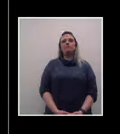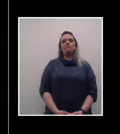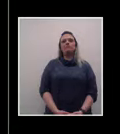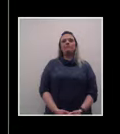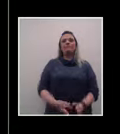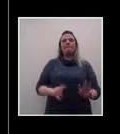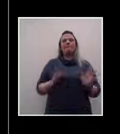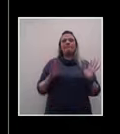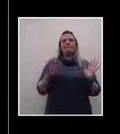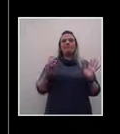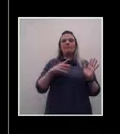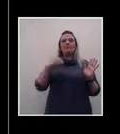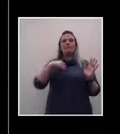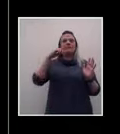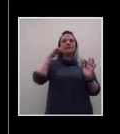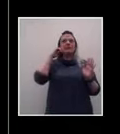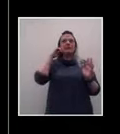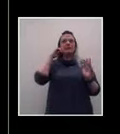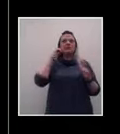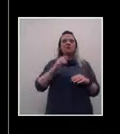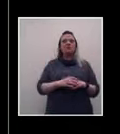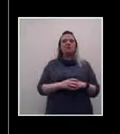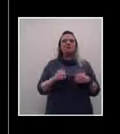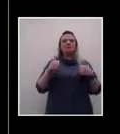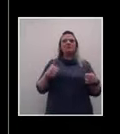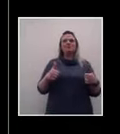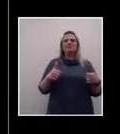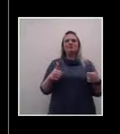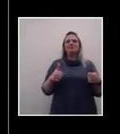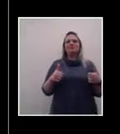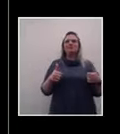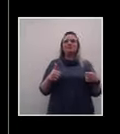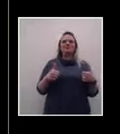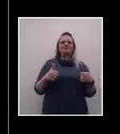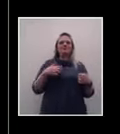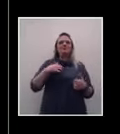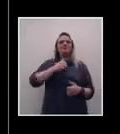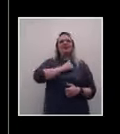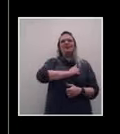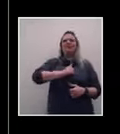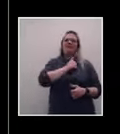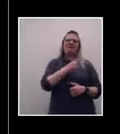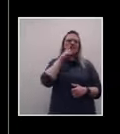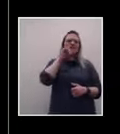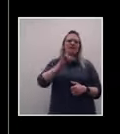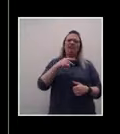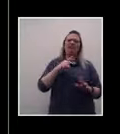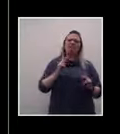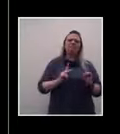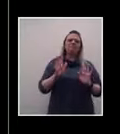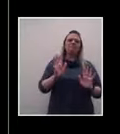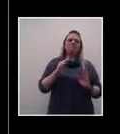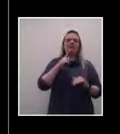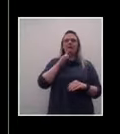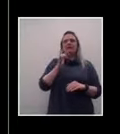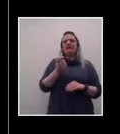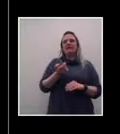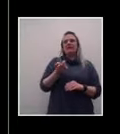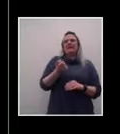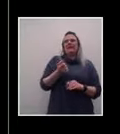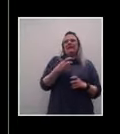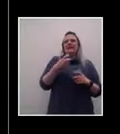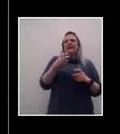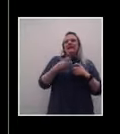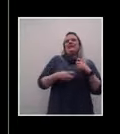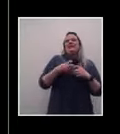Are we back? Do we have sound? We got sound. I apologize for that, folks. There appears to have been a slight